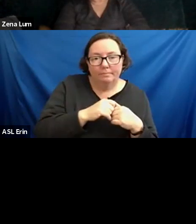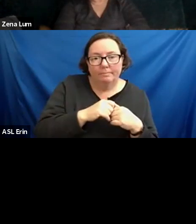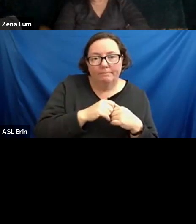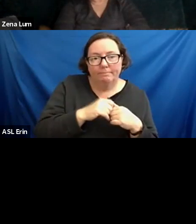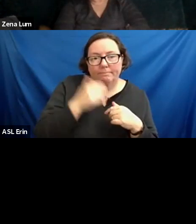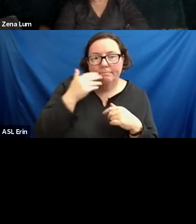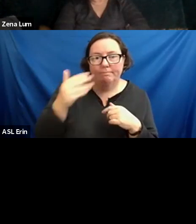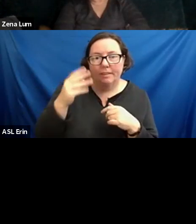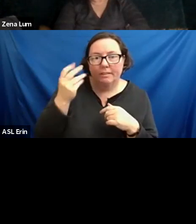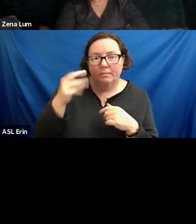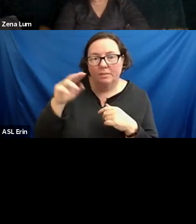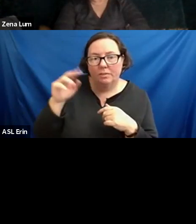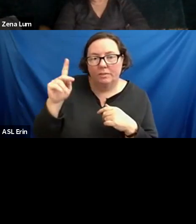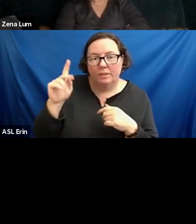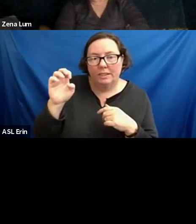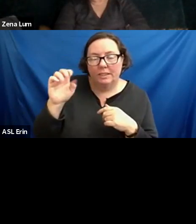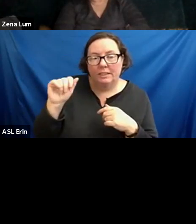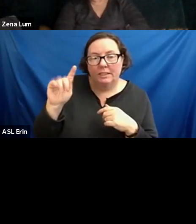Thank you, Mr. Keating.